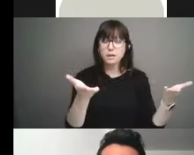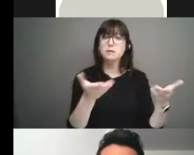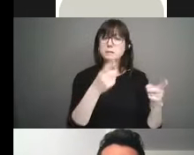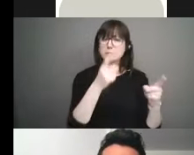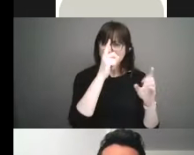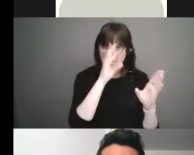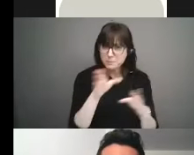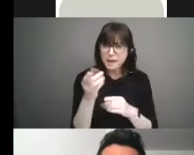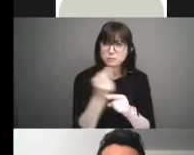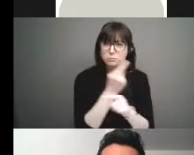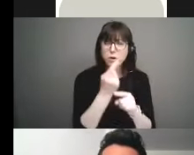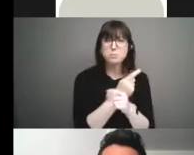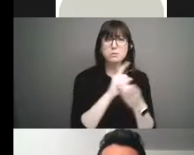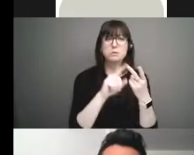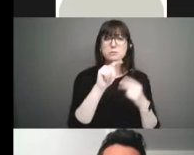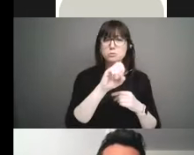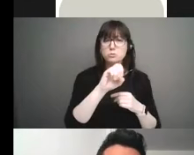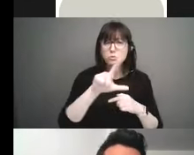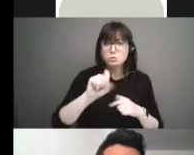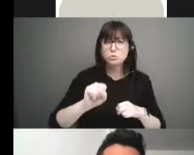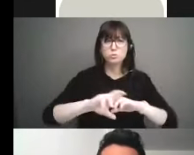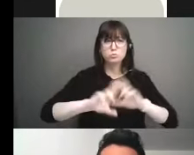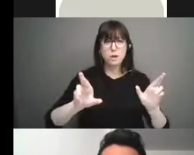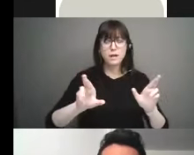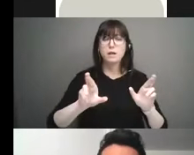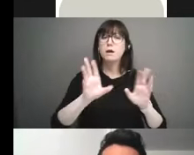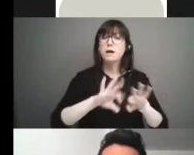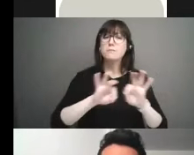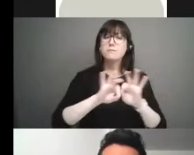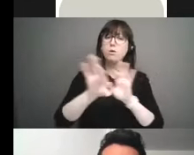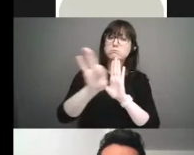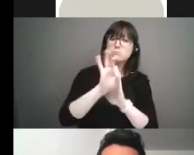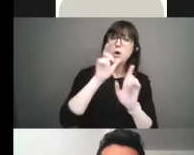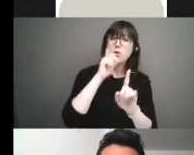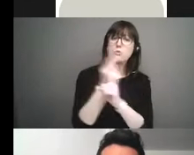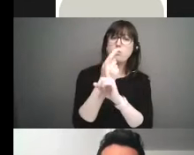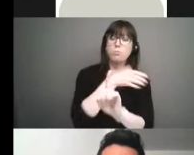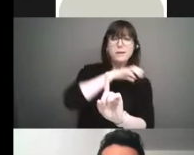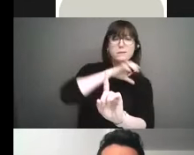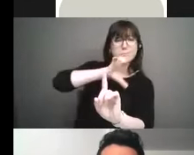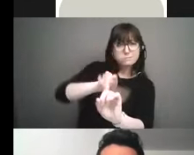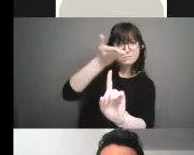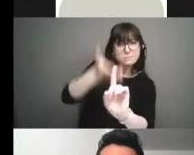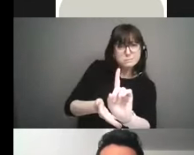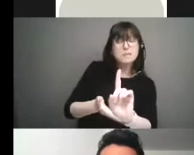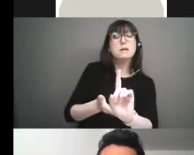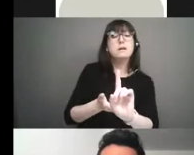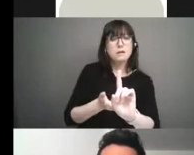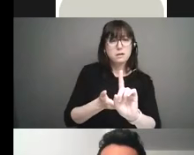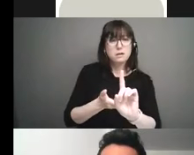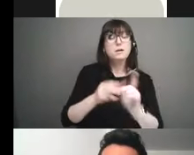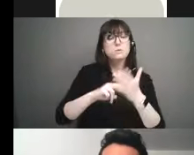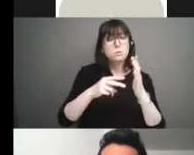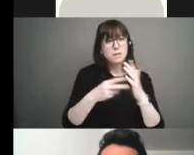planning tools in place, such as naming appropriate people as their powers of attorney, so that when